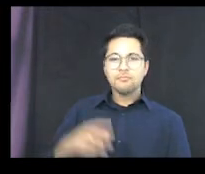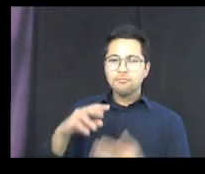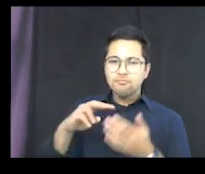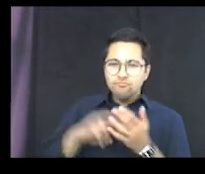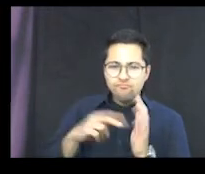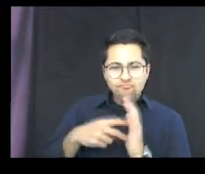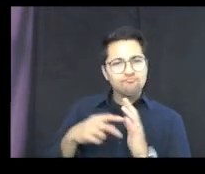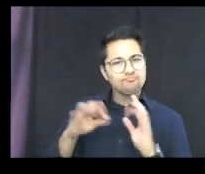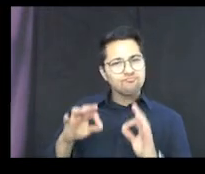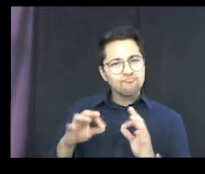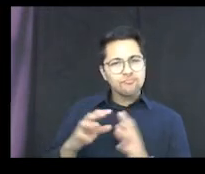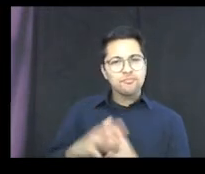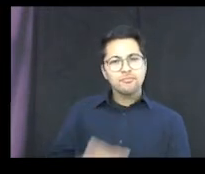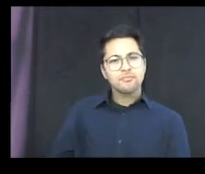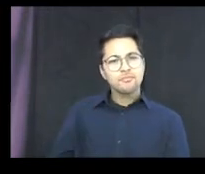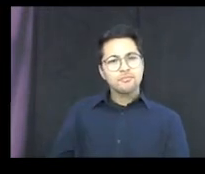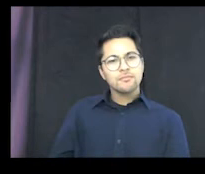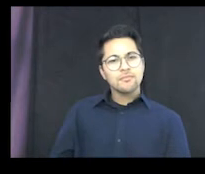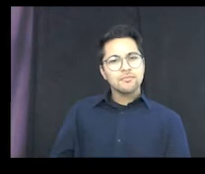purposeful,